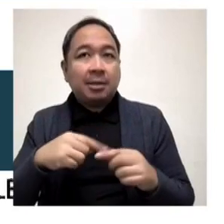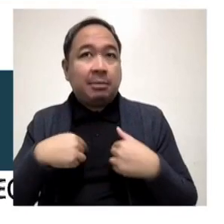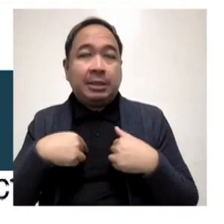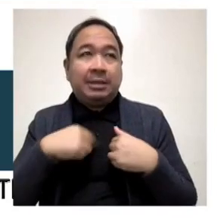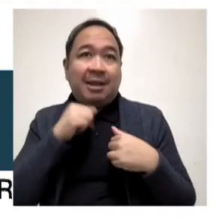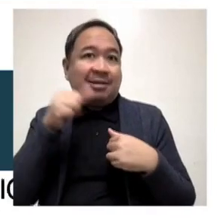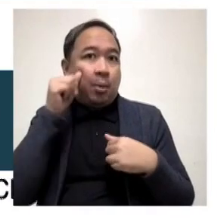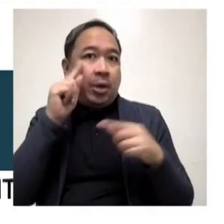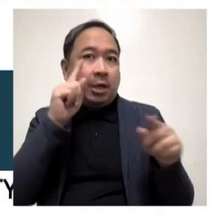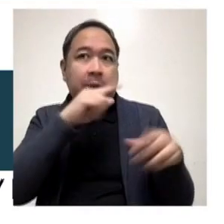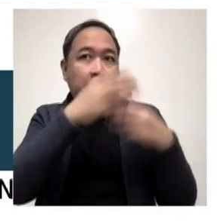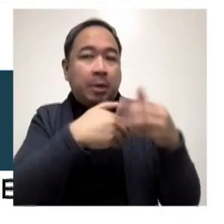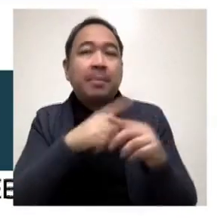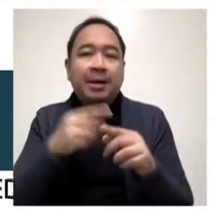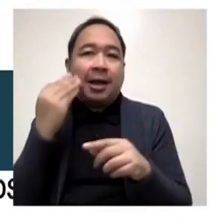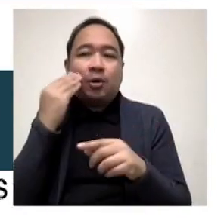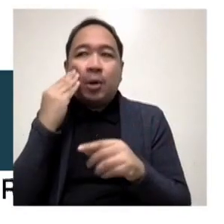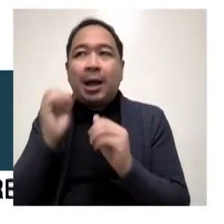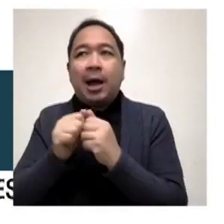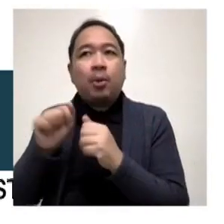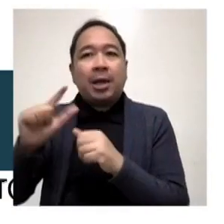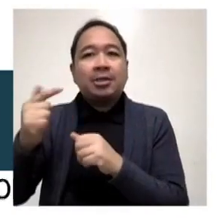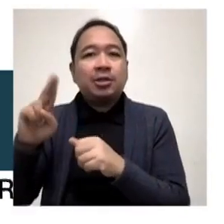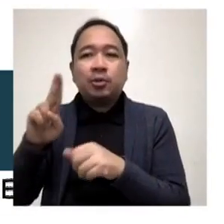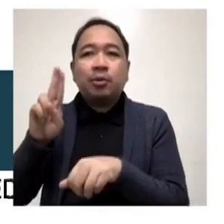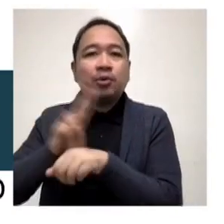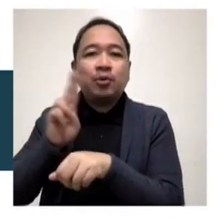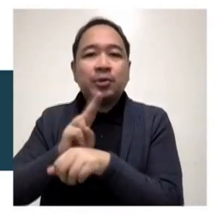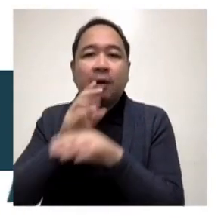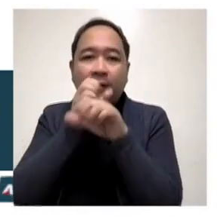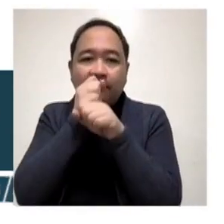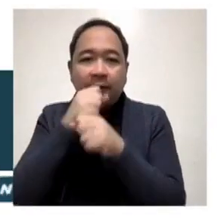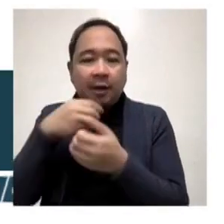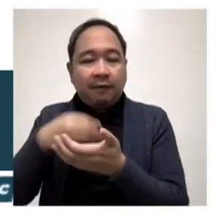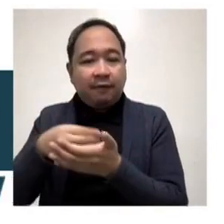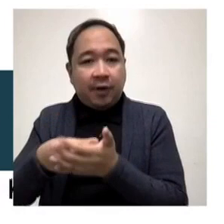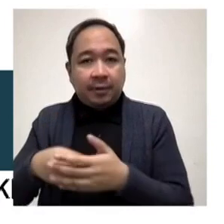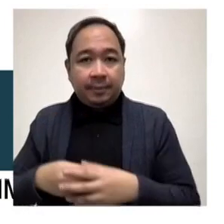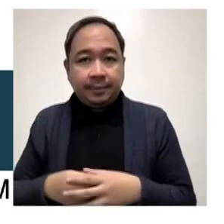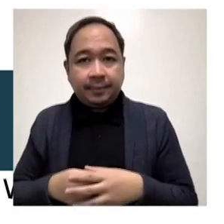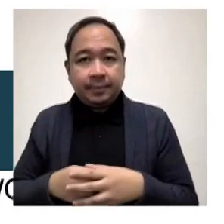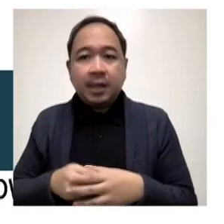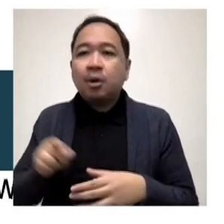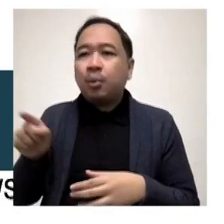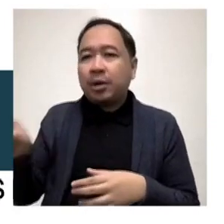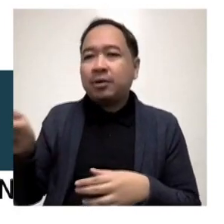the confidential funds. Mm-hmm. Well, just as a final question, speaking as a local chief executive,